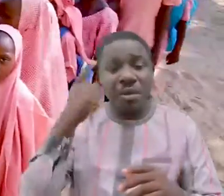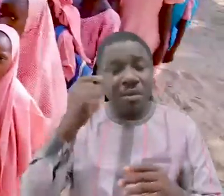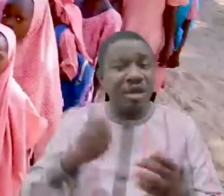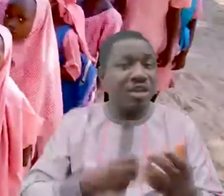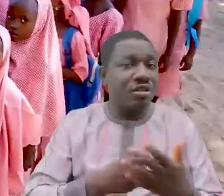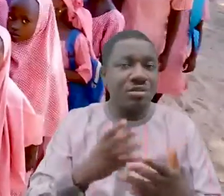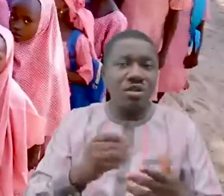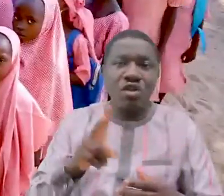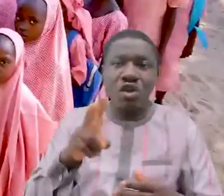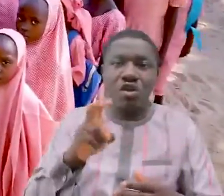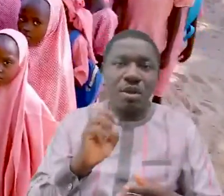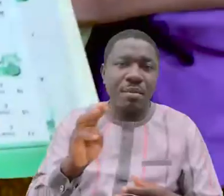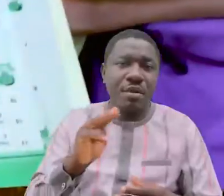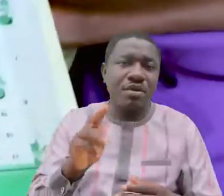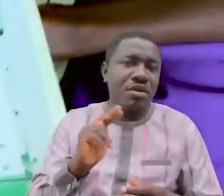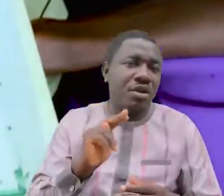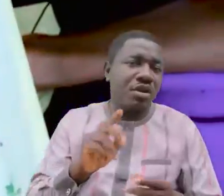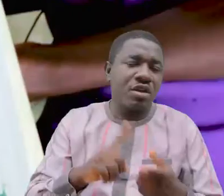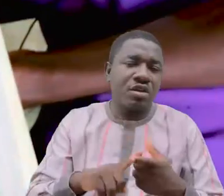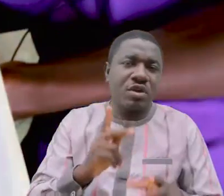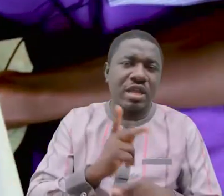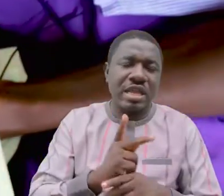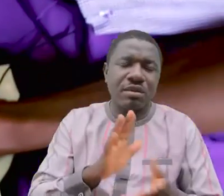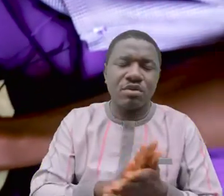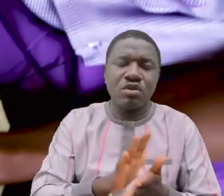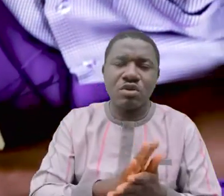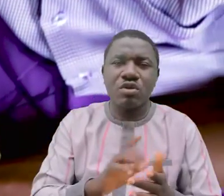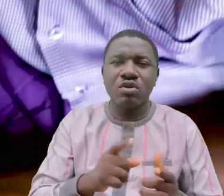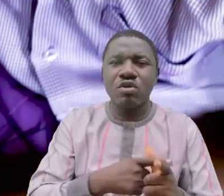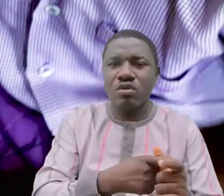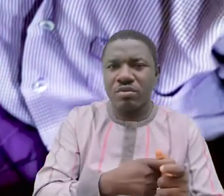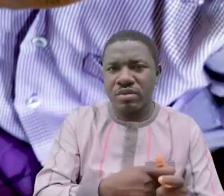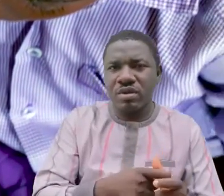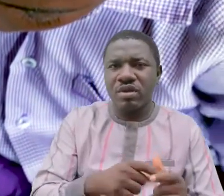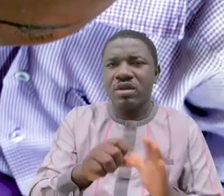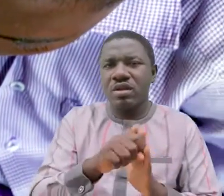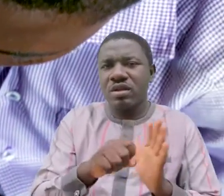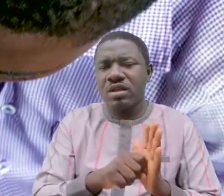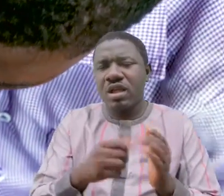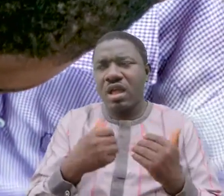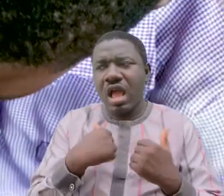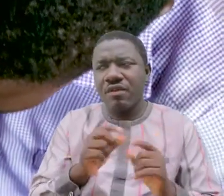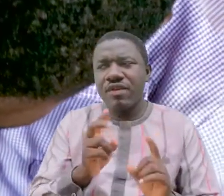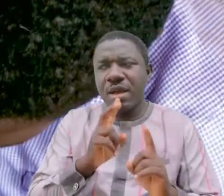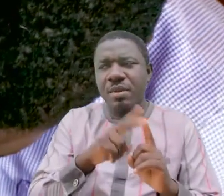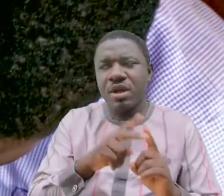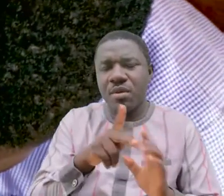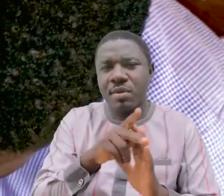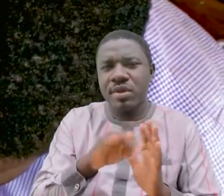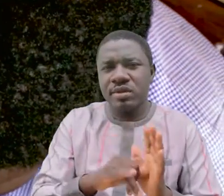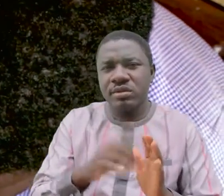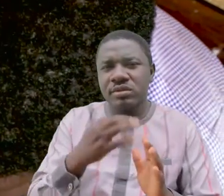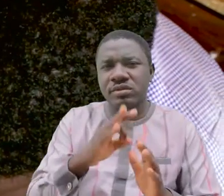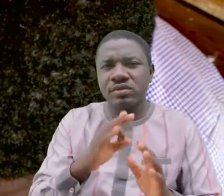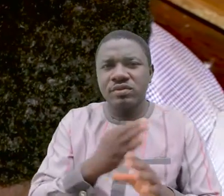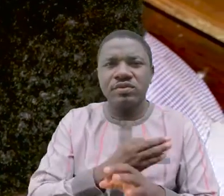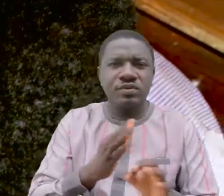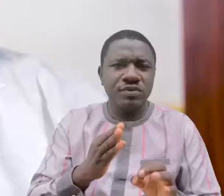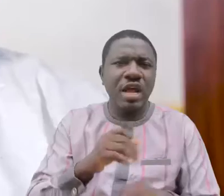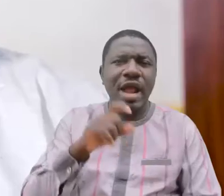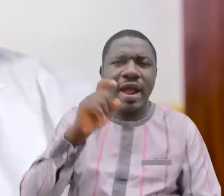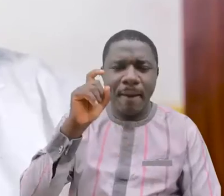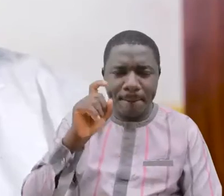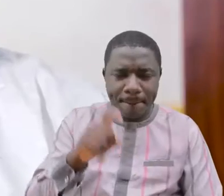parents, KANO is spending more than 200 million naira in upkeep of the schools. The state has implemented a policy